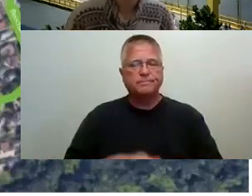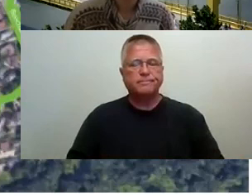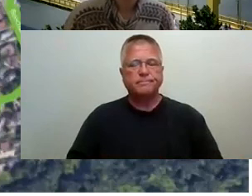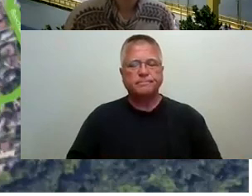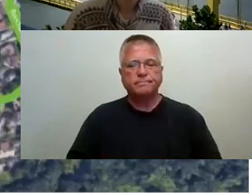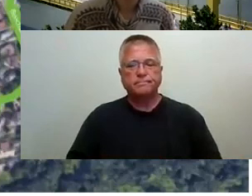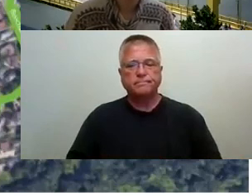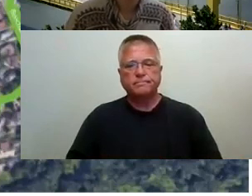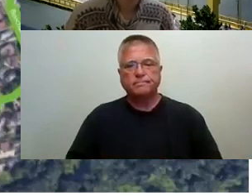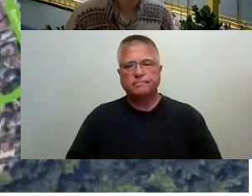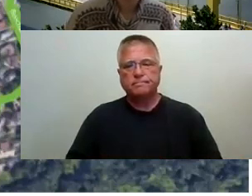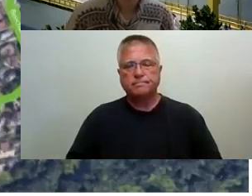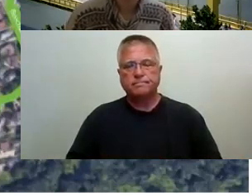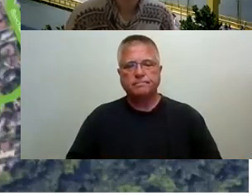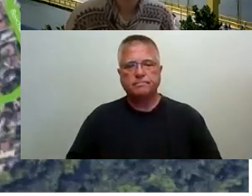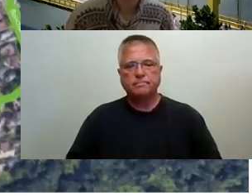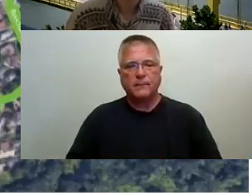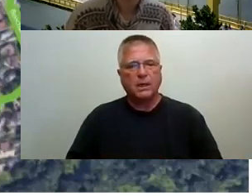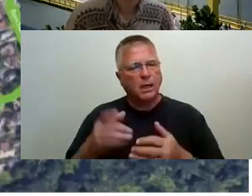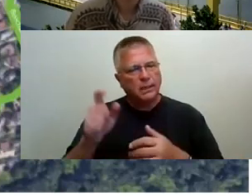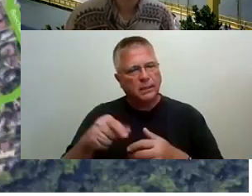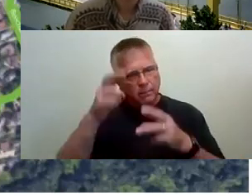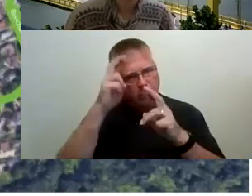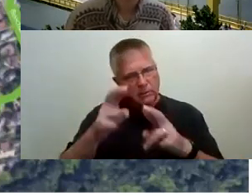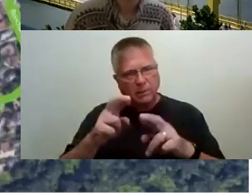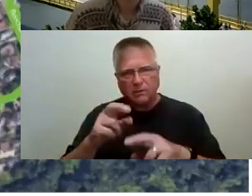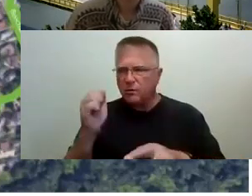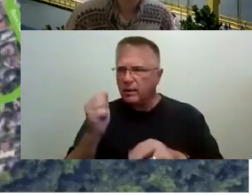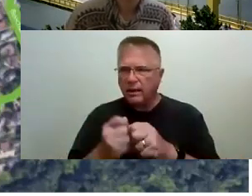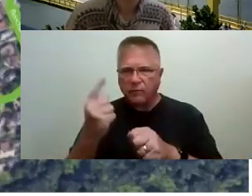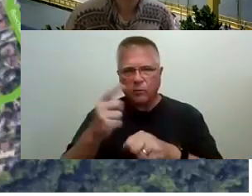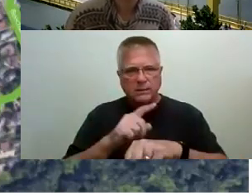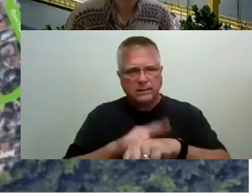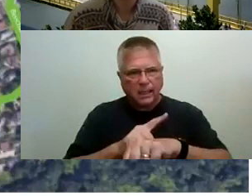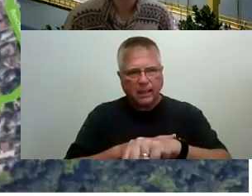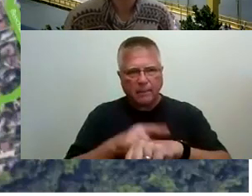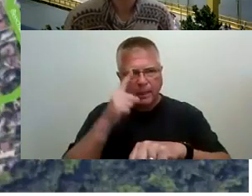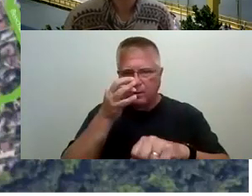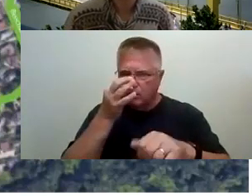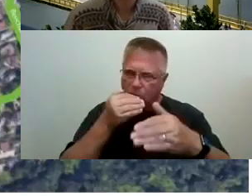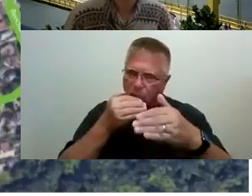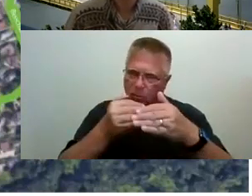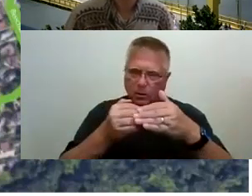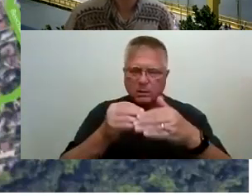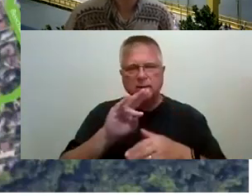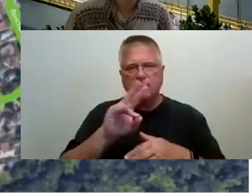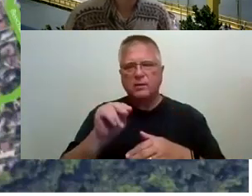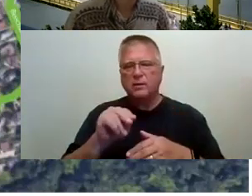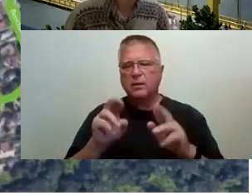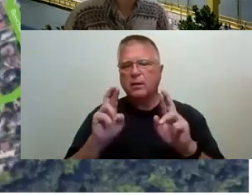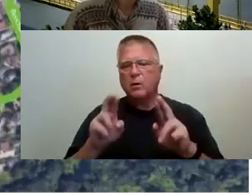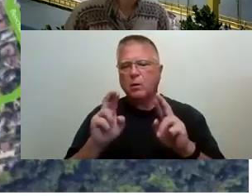I want to be respectful with everybody's time. I know we're getting close to 7:30, and I really hope that we have